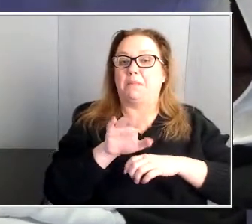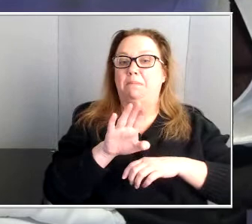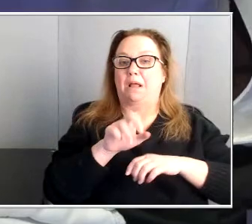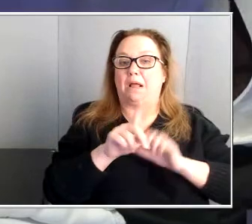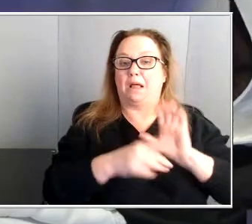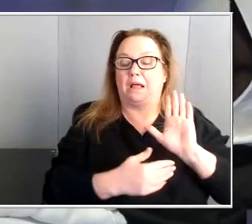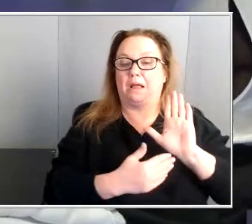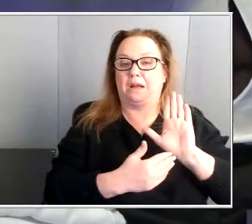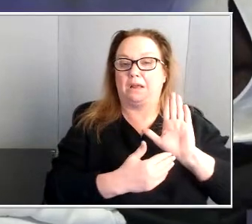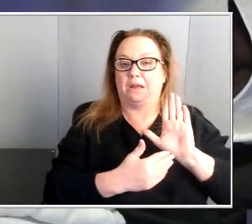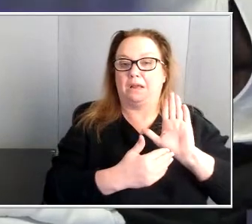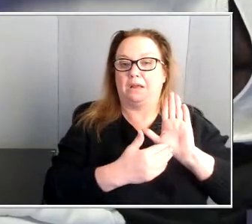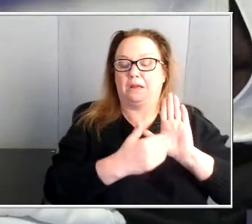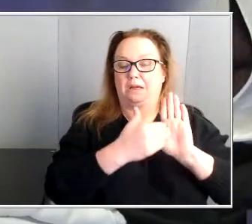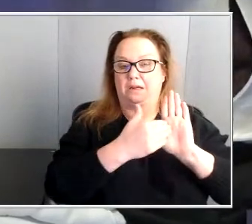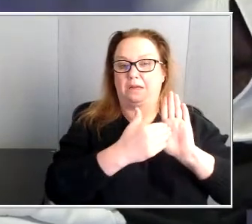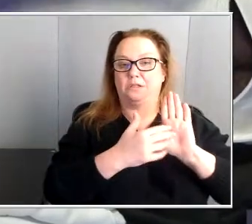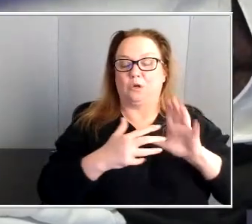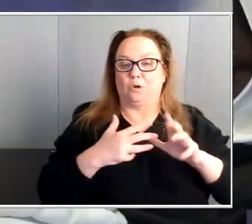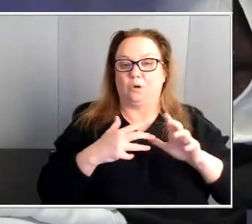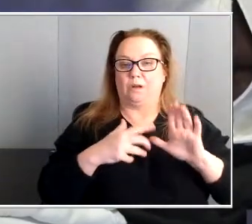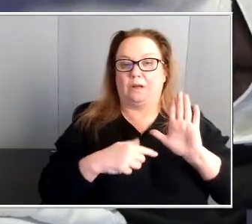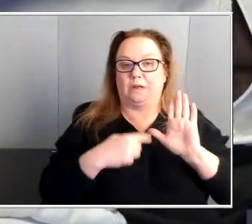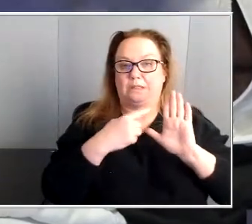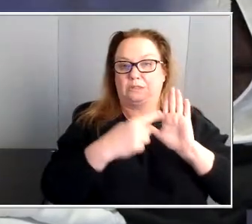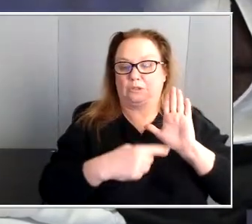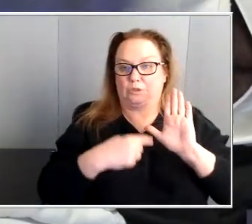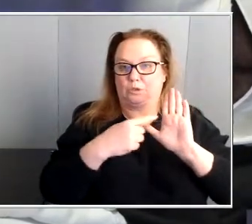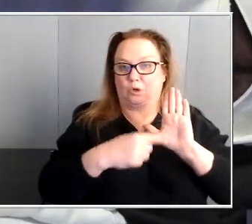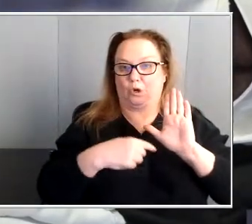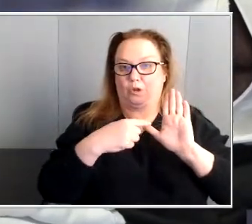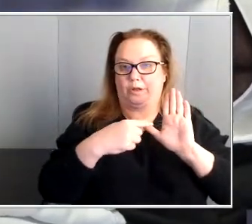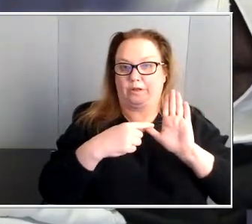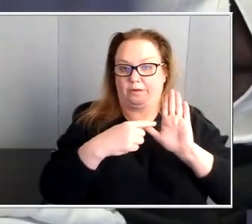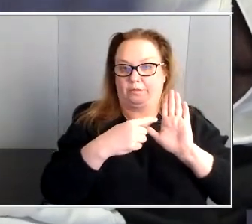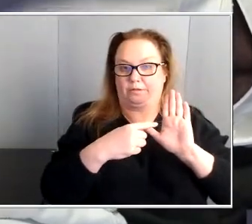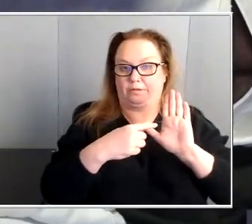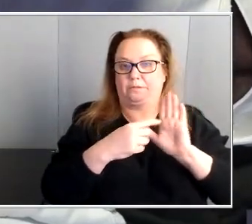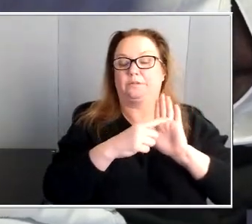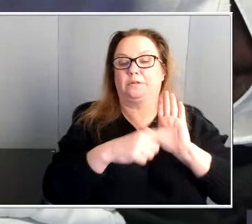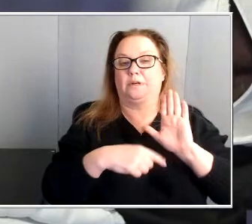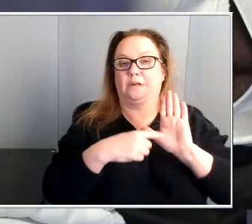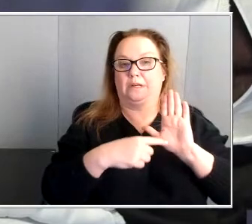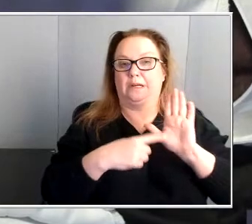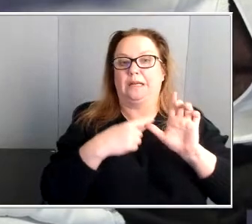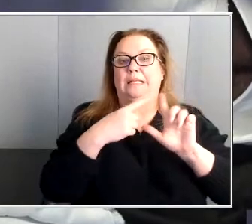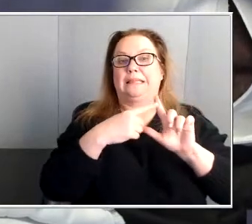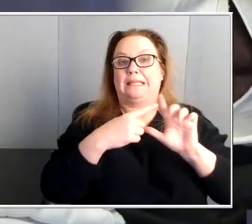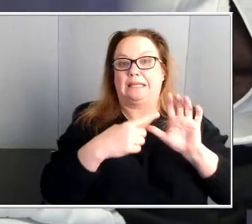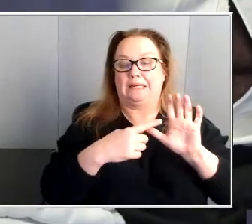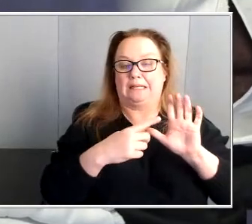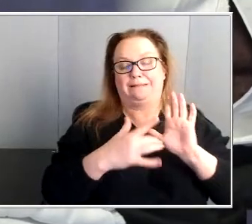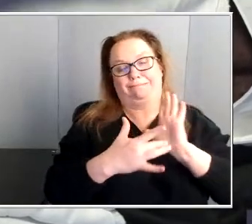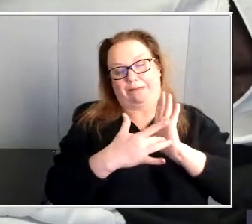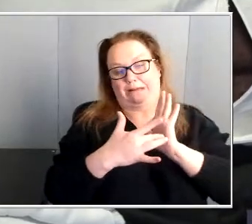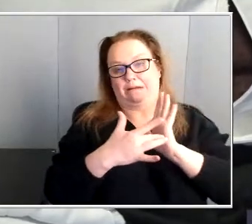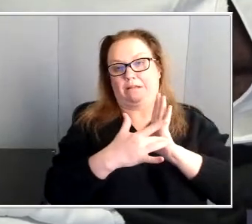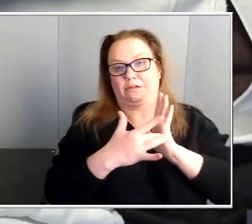LV, aspirate the blood. The blood will move in a centrifugal fashion, and the technology, as you said,